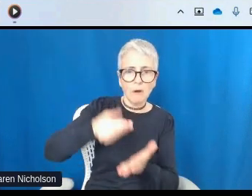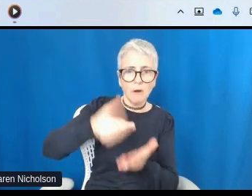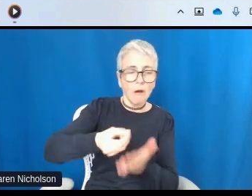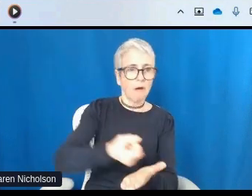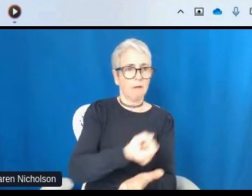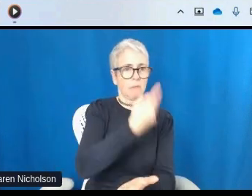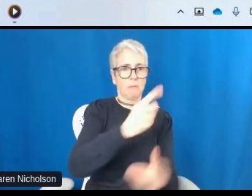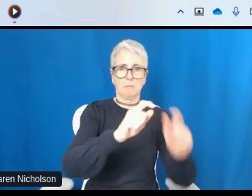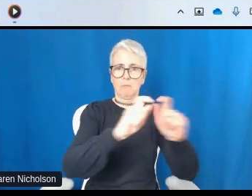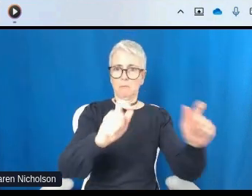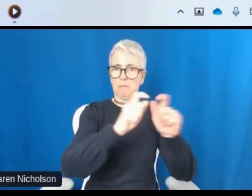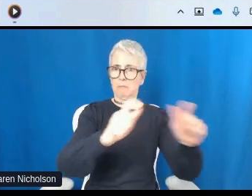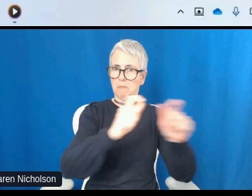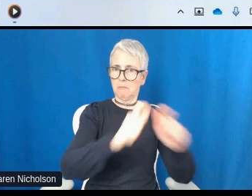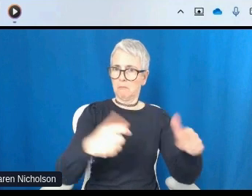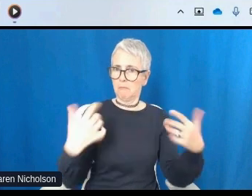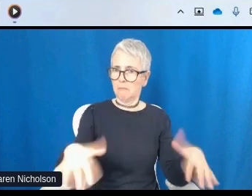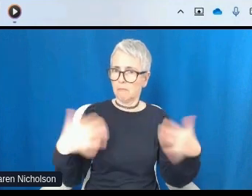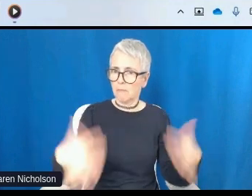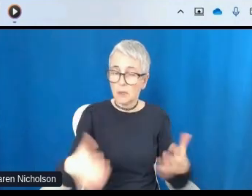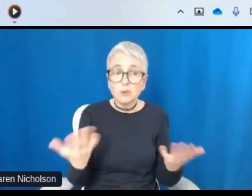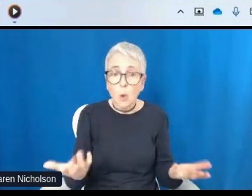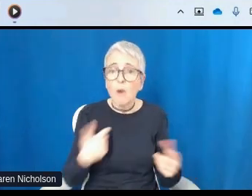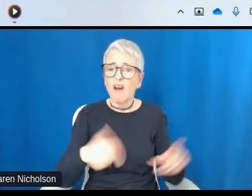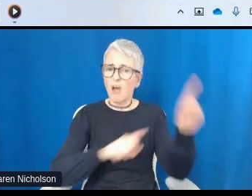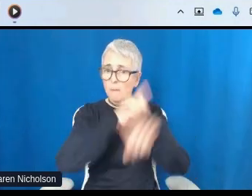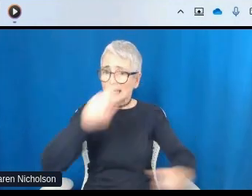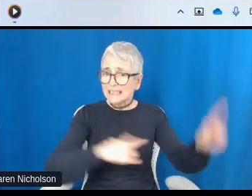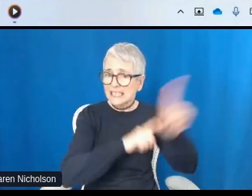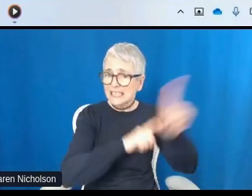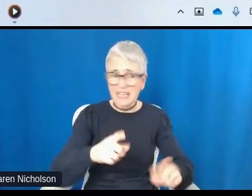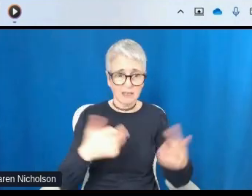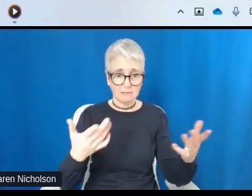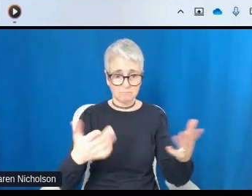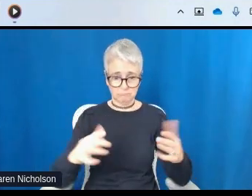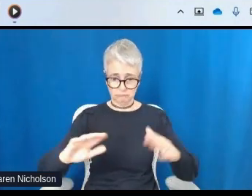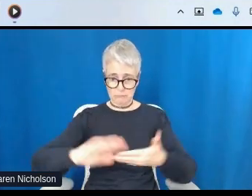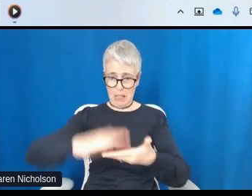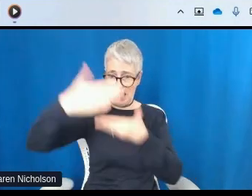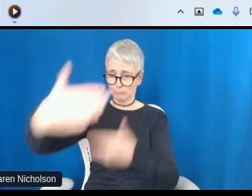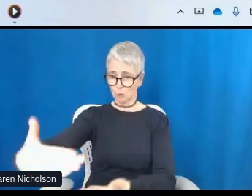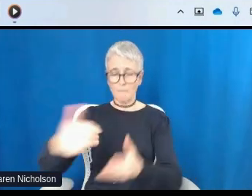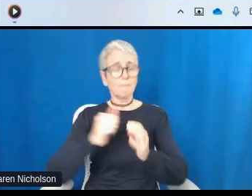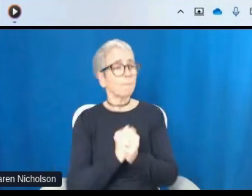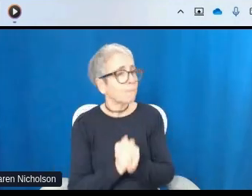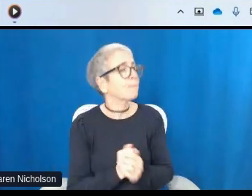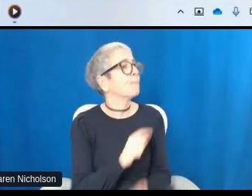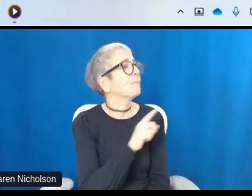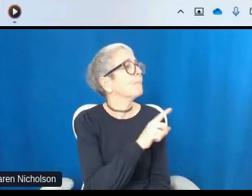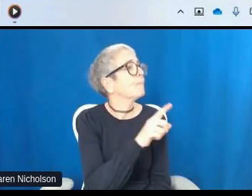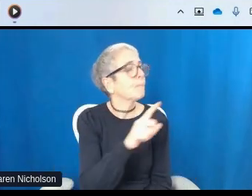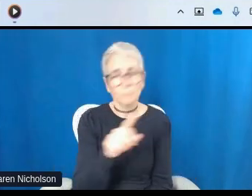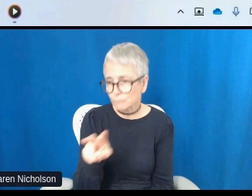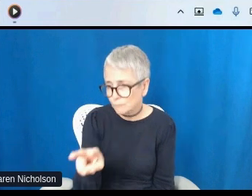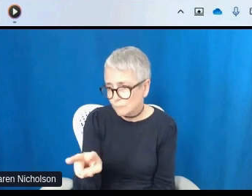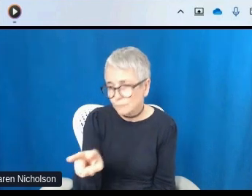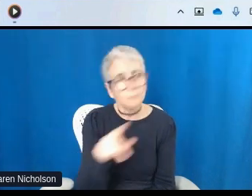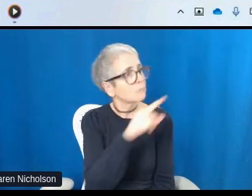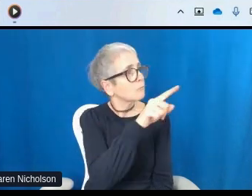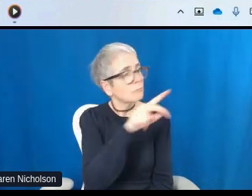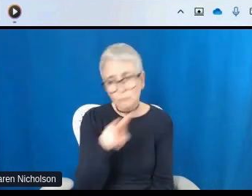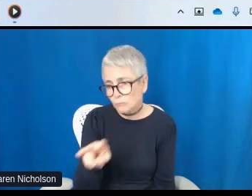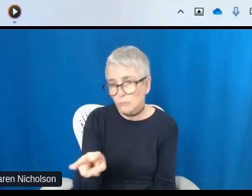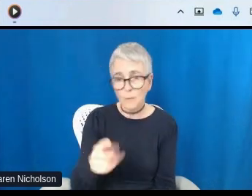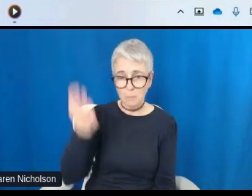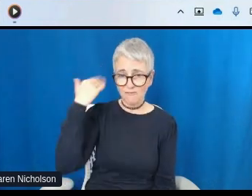got my laptop with me, and I'm physically sitting in the room with people. In the past, I would have had to have managed without any kind of